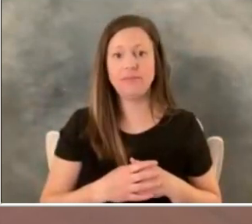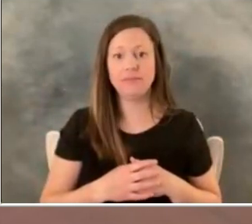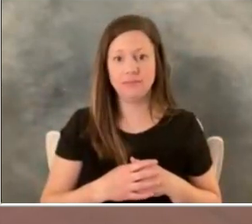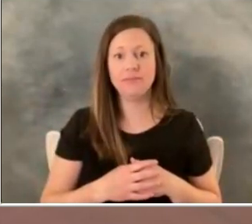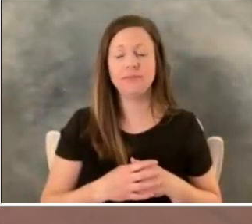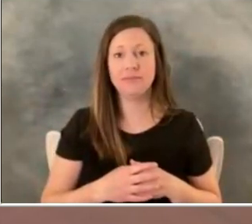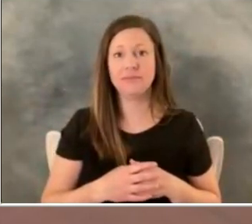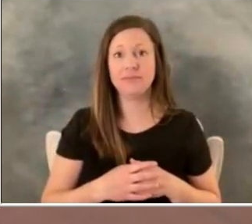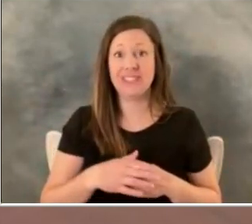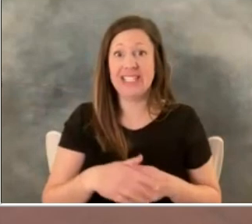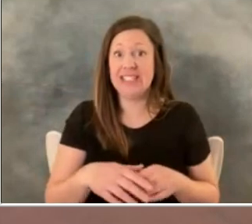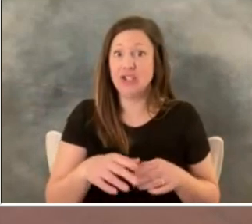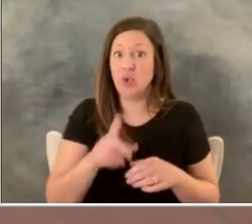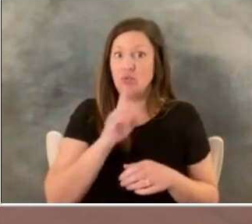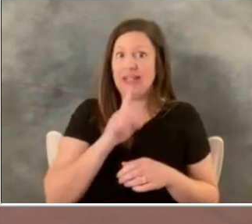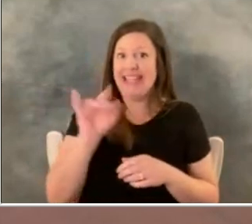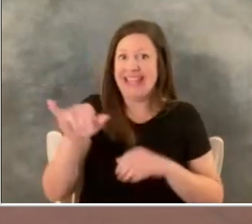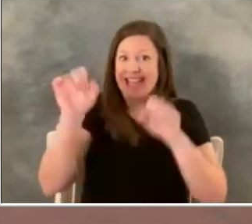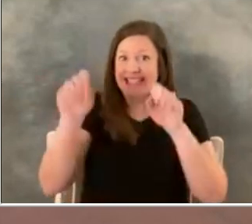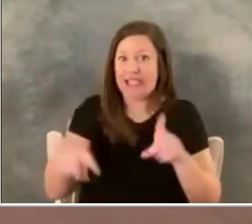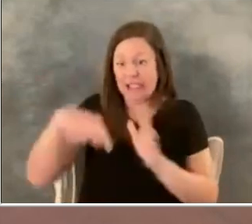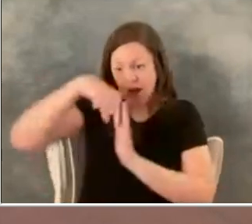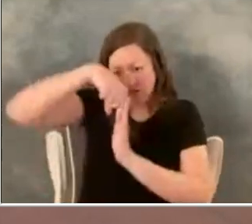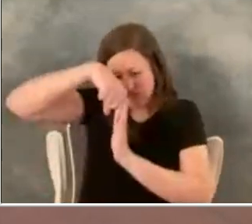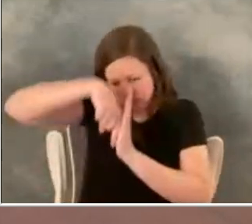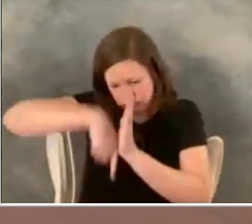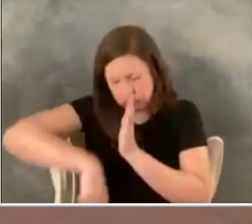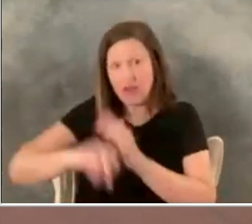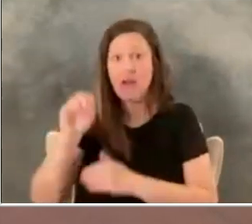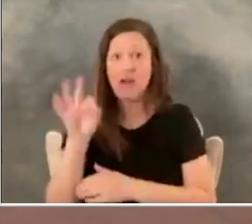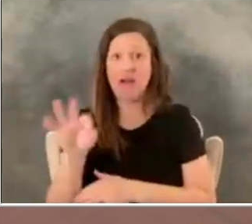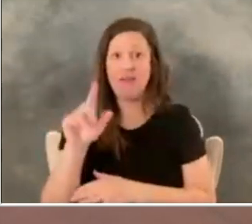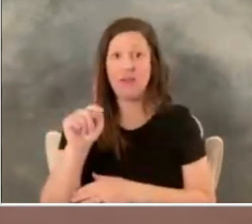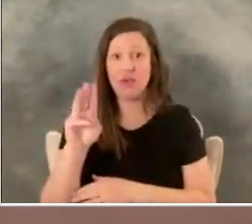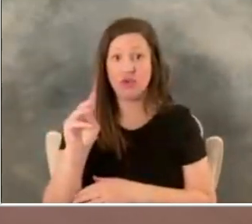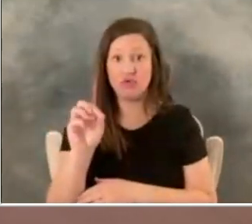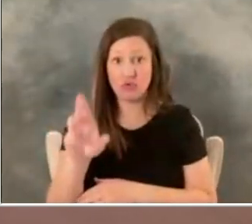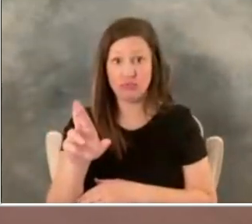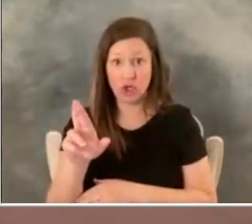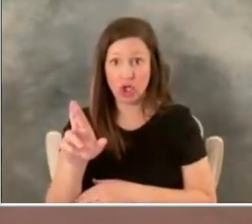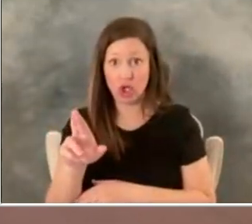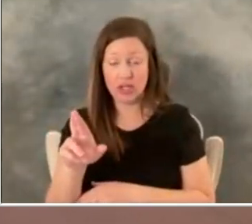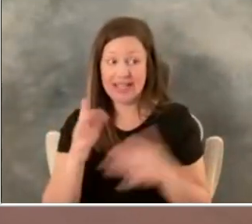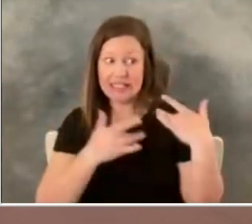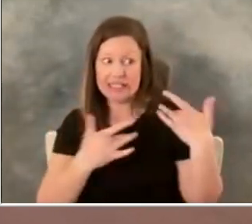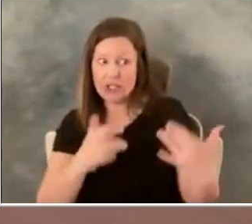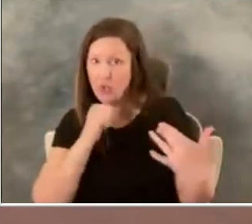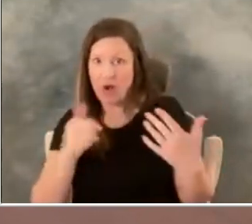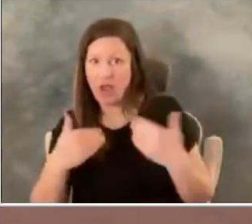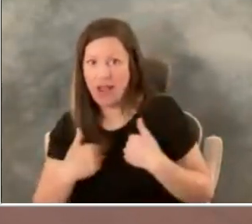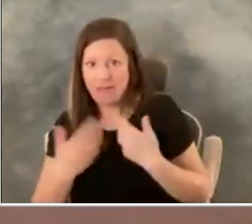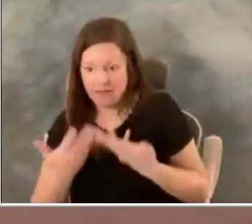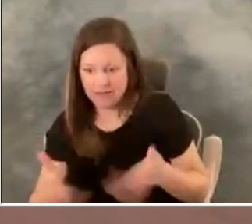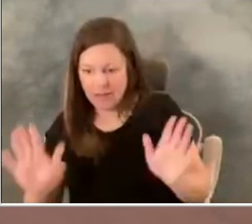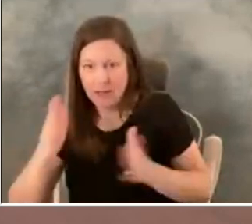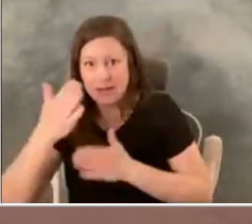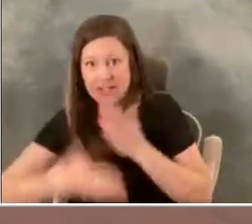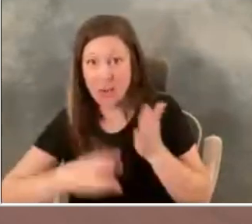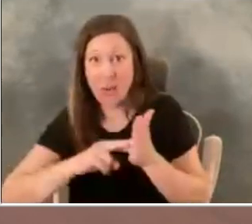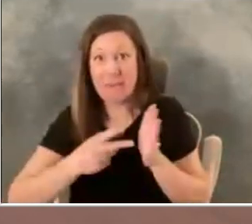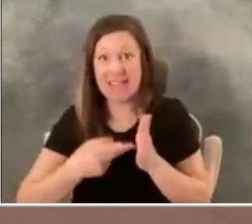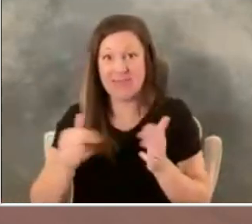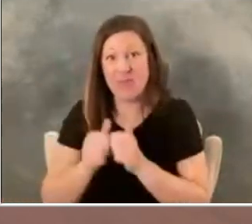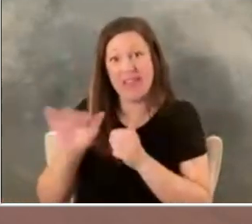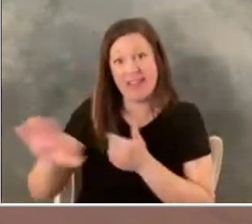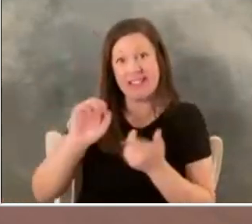molecular analysis testing of the tumor itself completed. So we don't know if he will have a targeted agent, and what we do